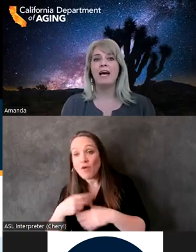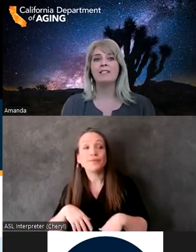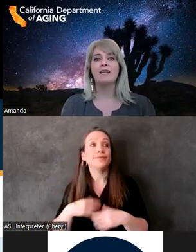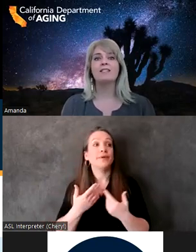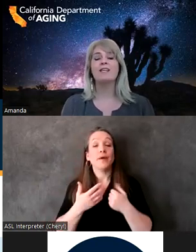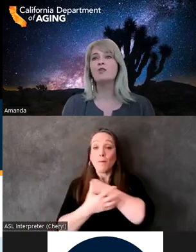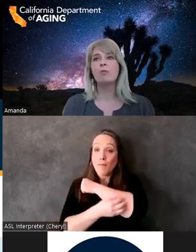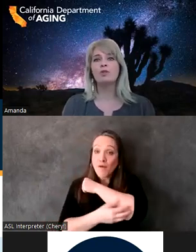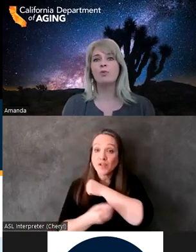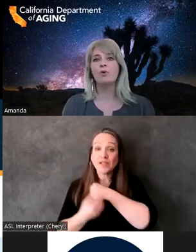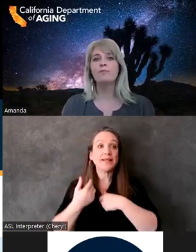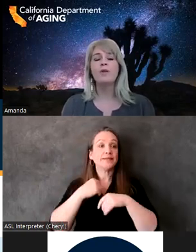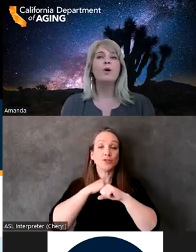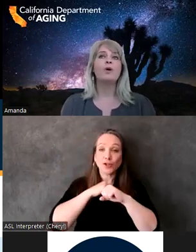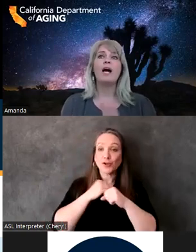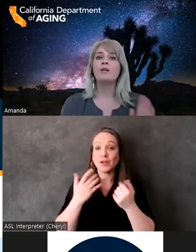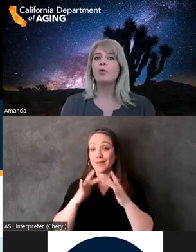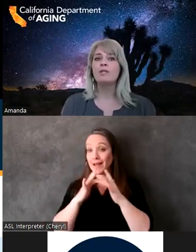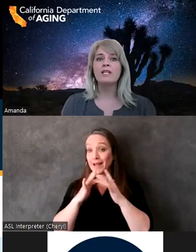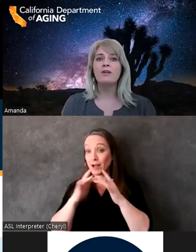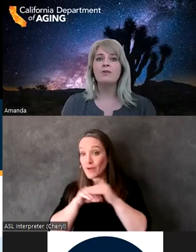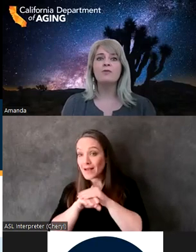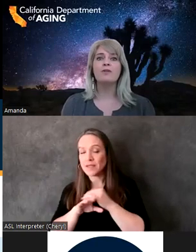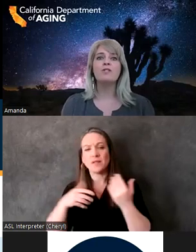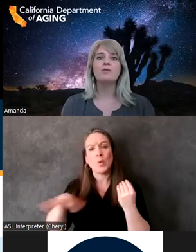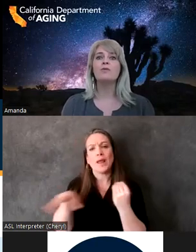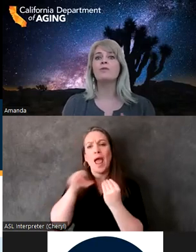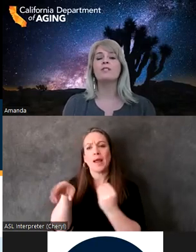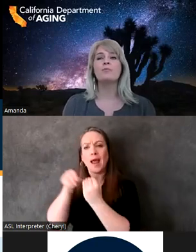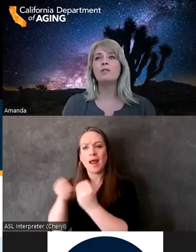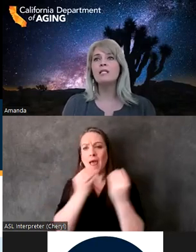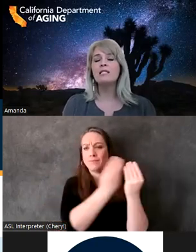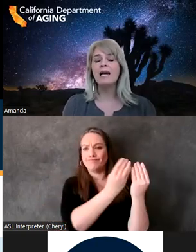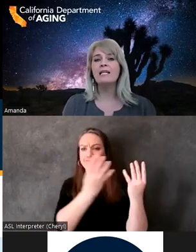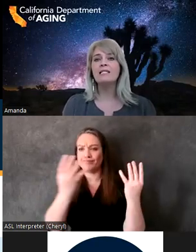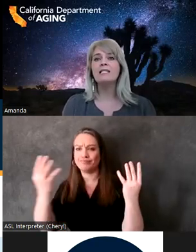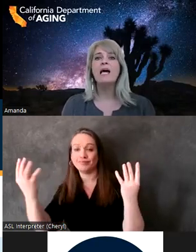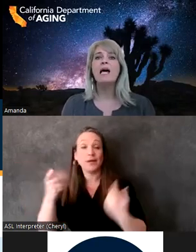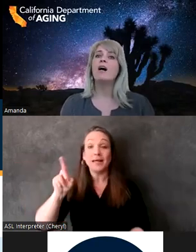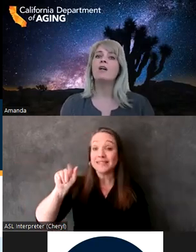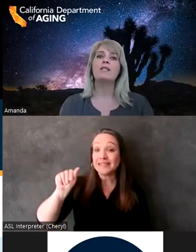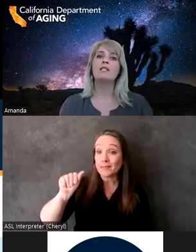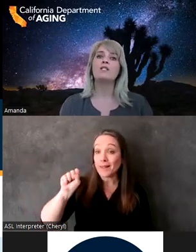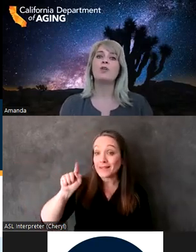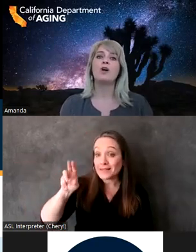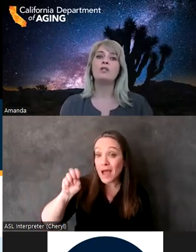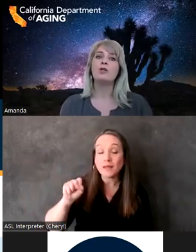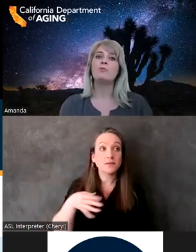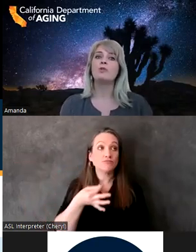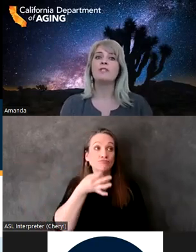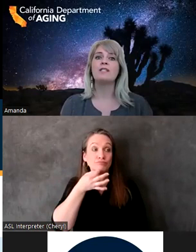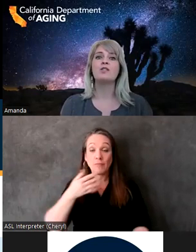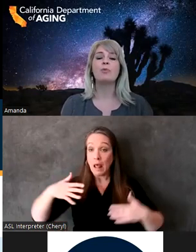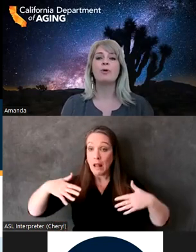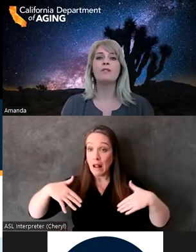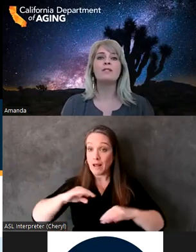internet access, and so much more. We're adding more indicators very soon for disability status, unmet needs for long-term